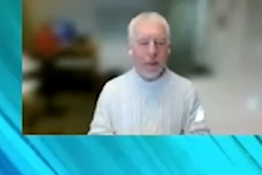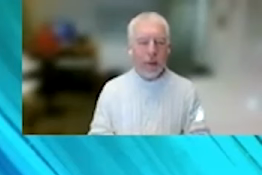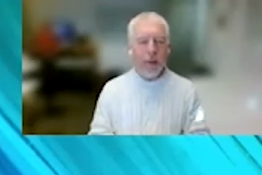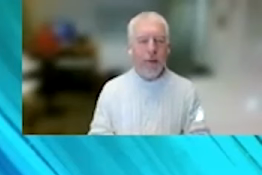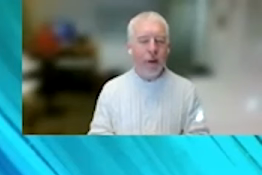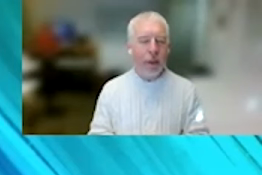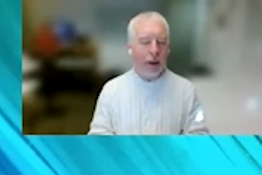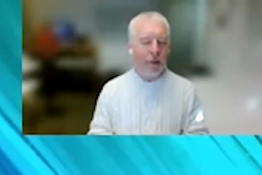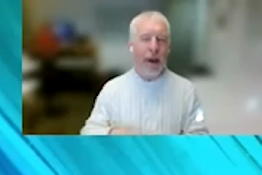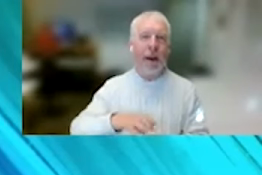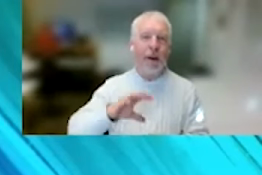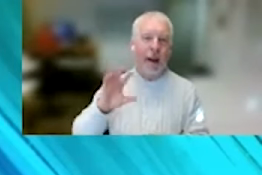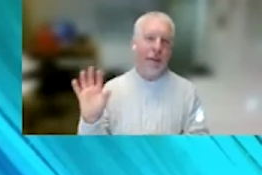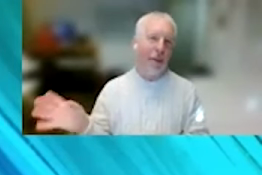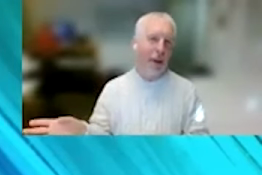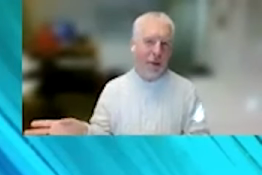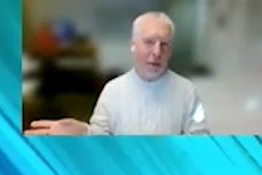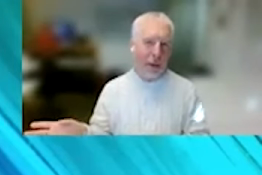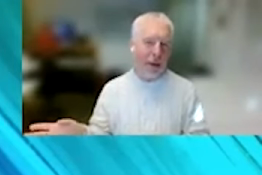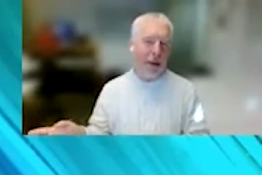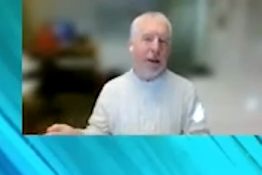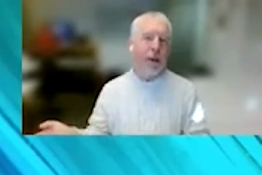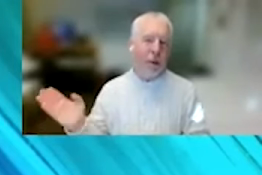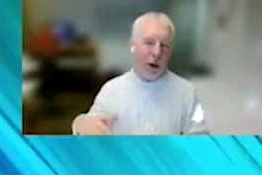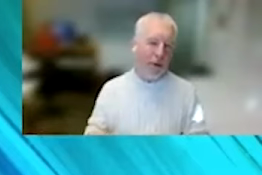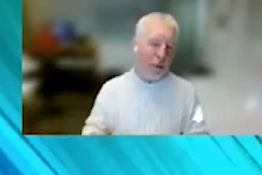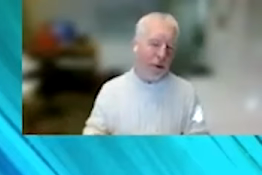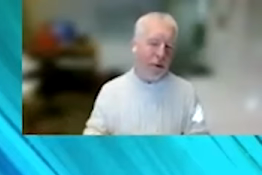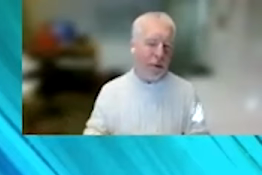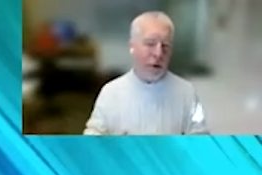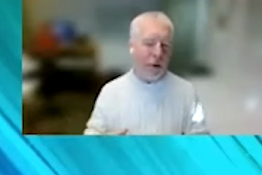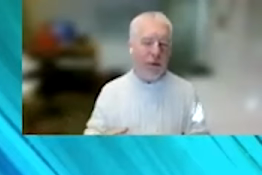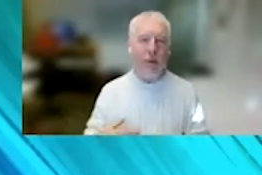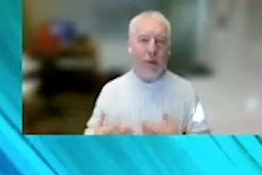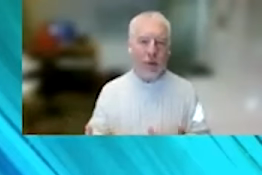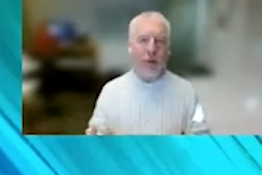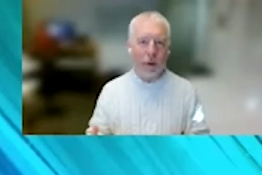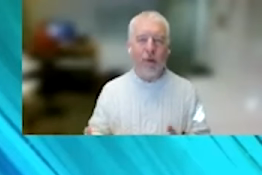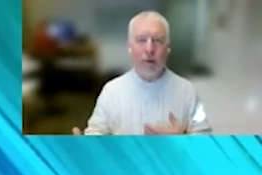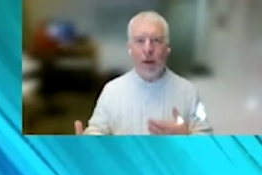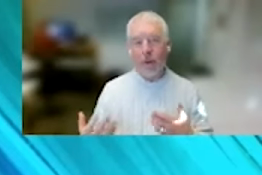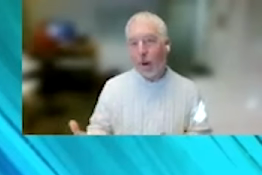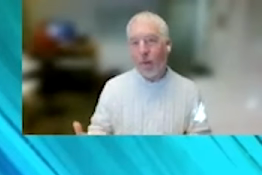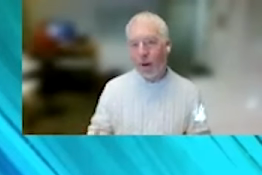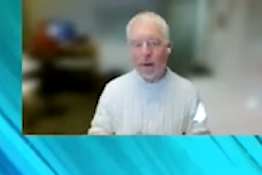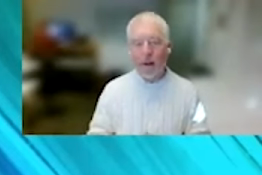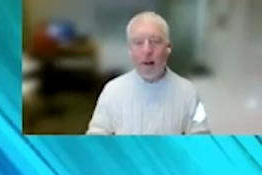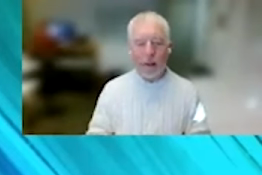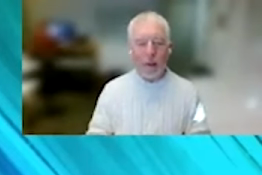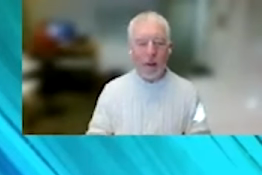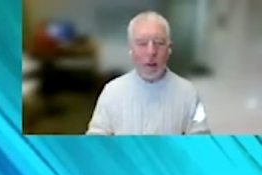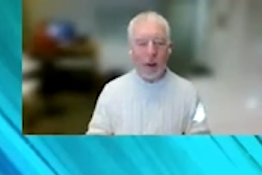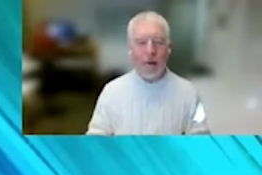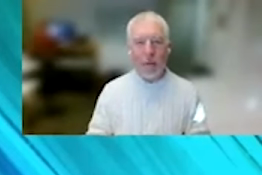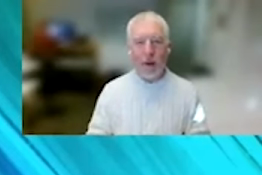Ordinarily, this is something that is added on after the video is complete, but a proactive approach is to work descriptive into the script and